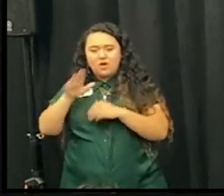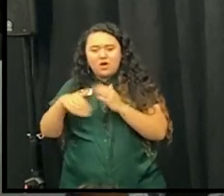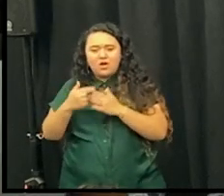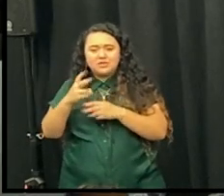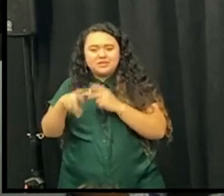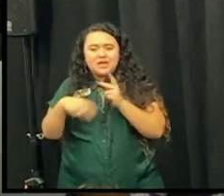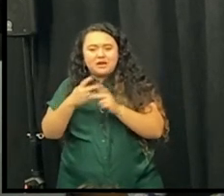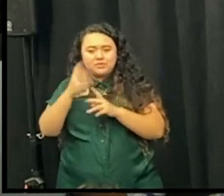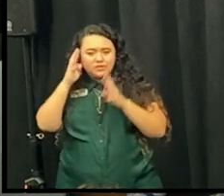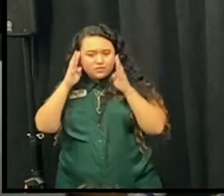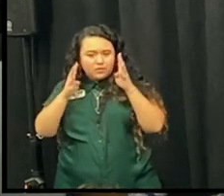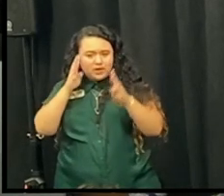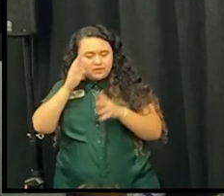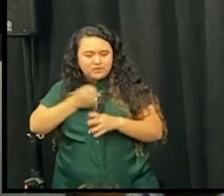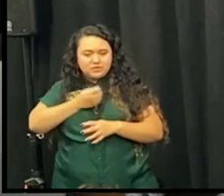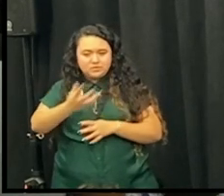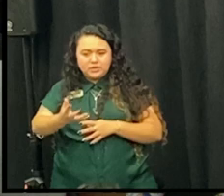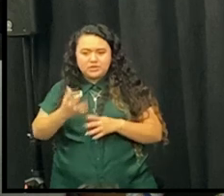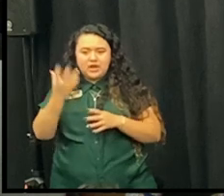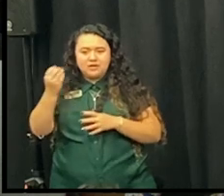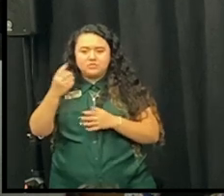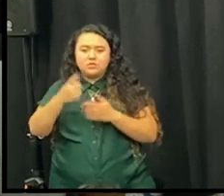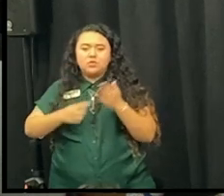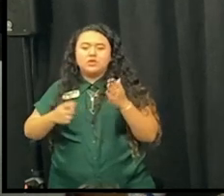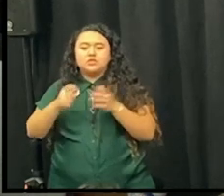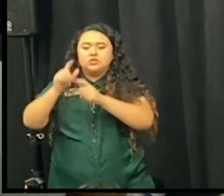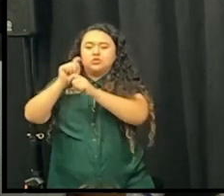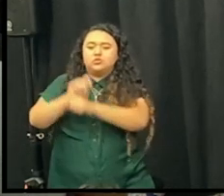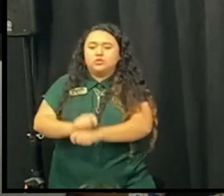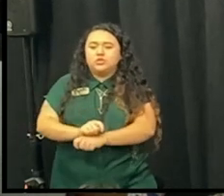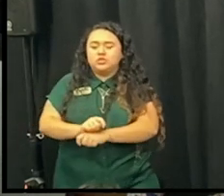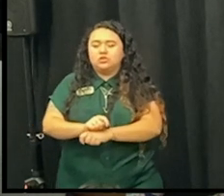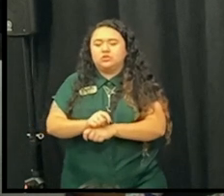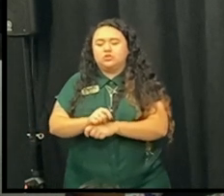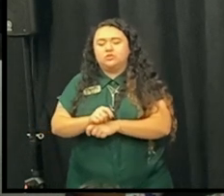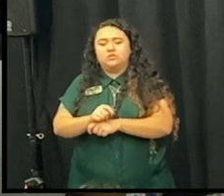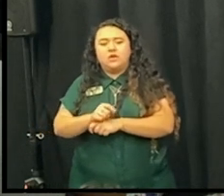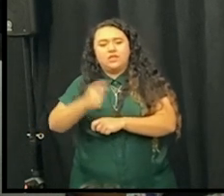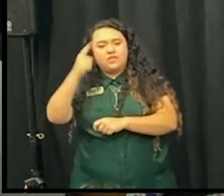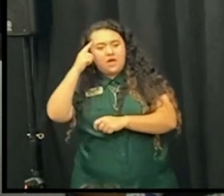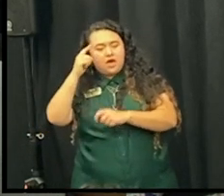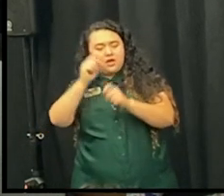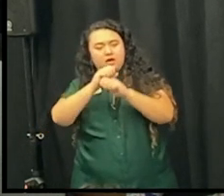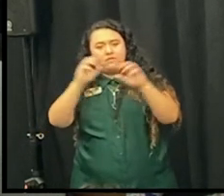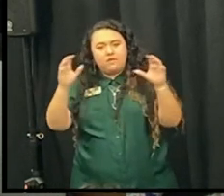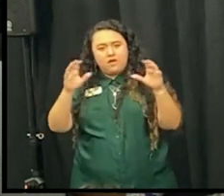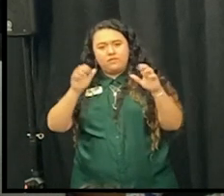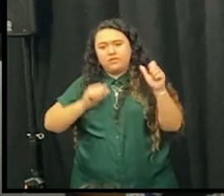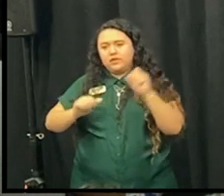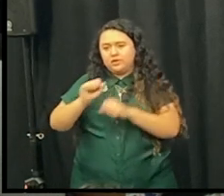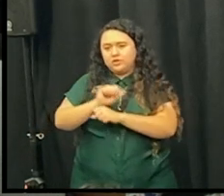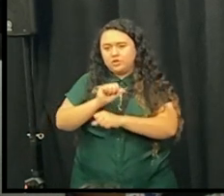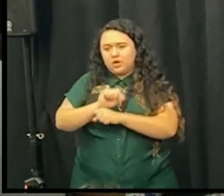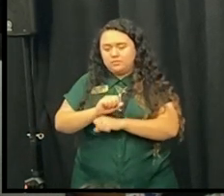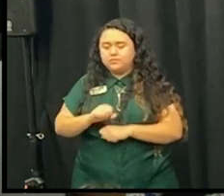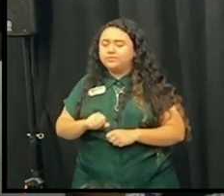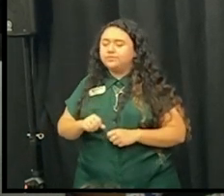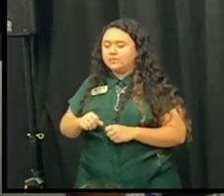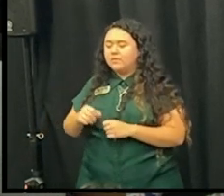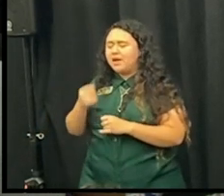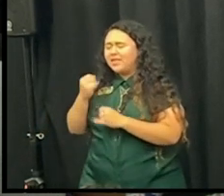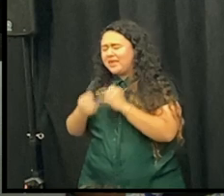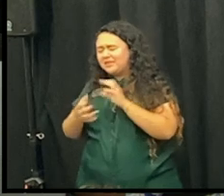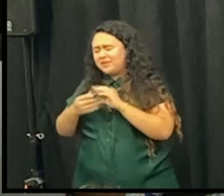of creative expression outside of what is the traditional, what's traditionally thought of as those theater jobs. Last thing, and then I'm